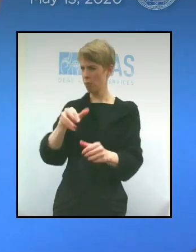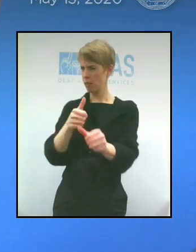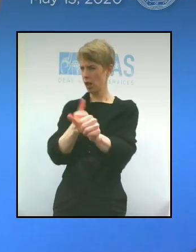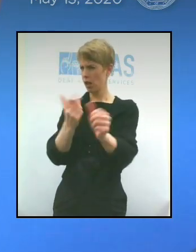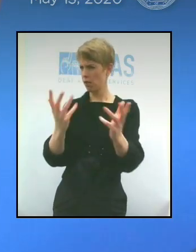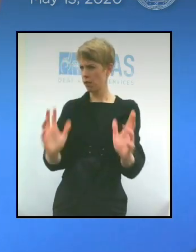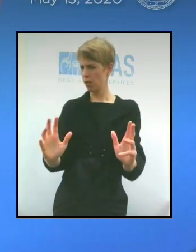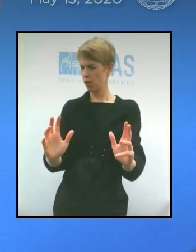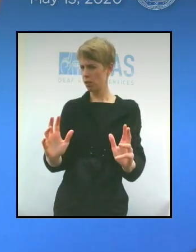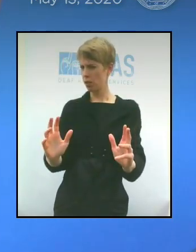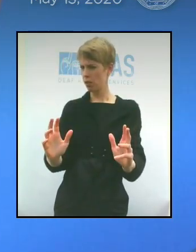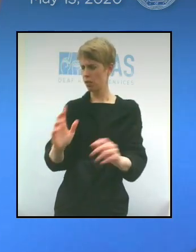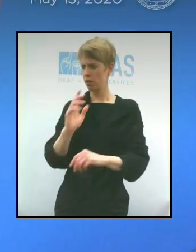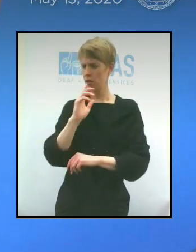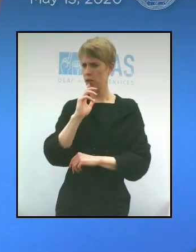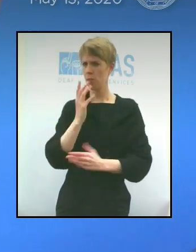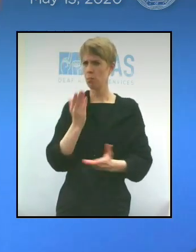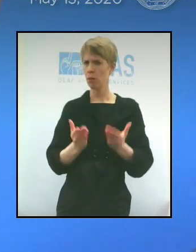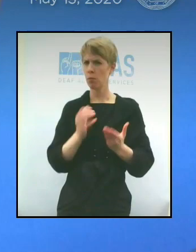updated.